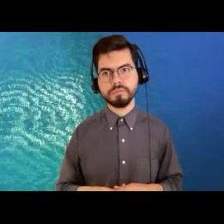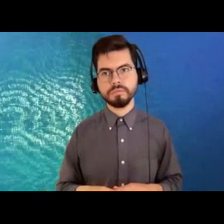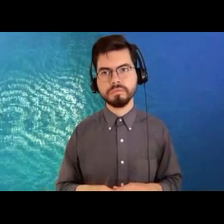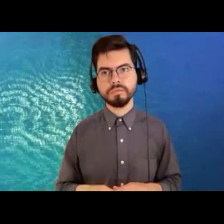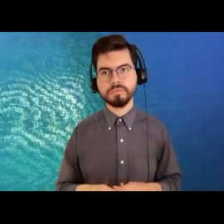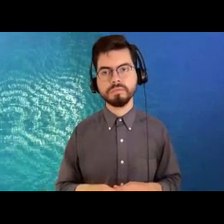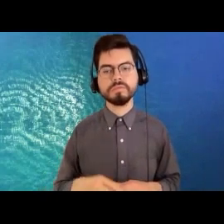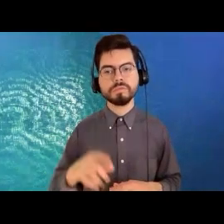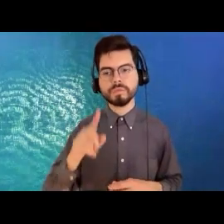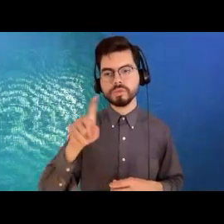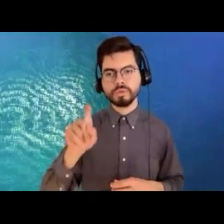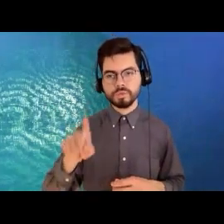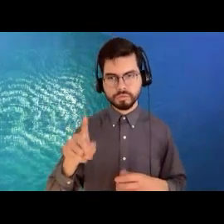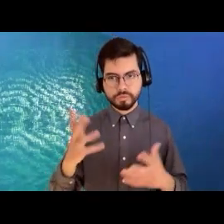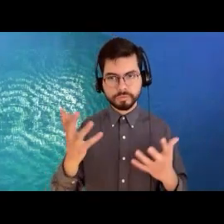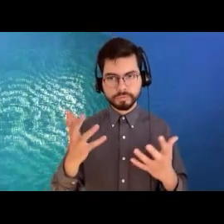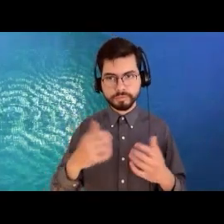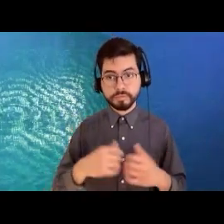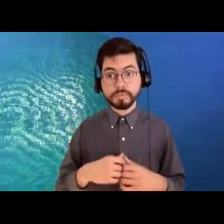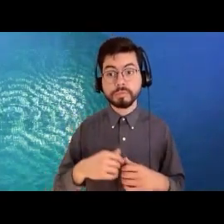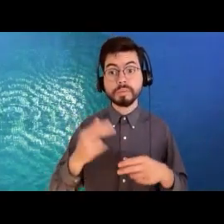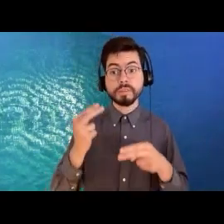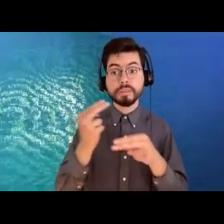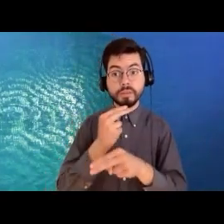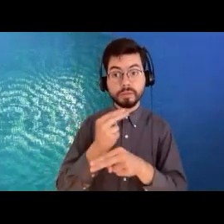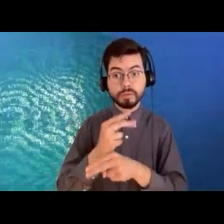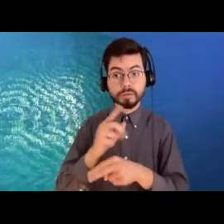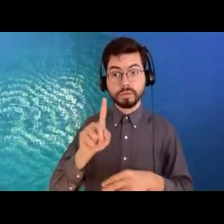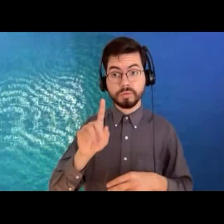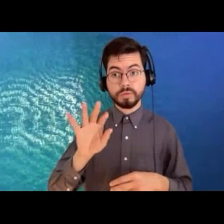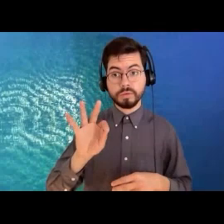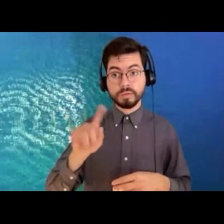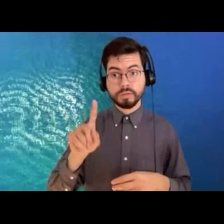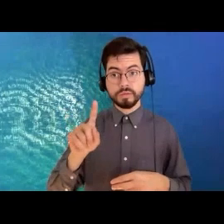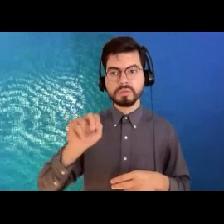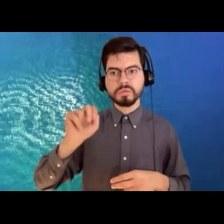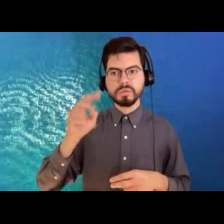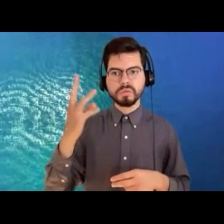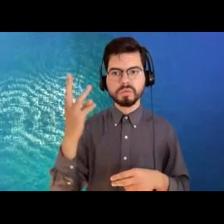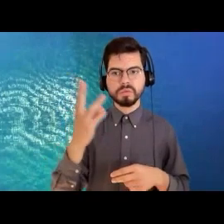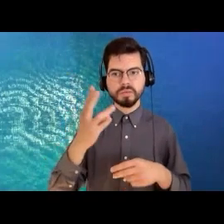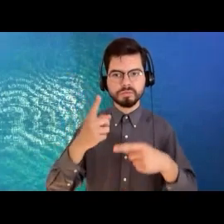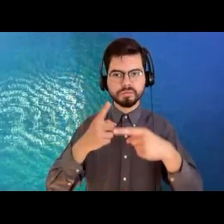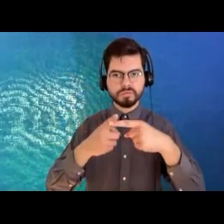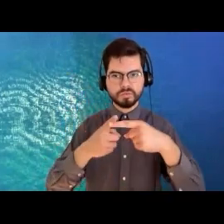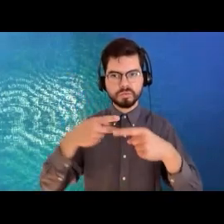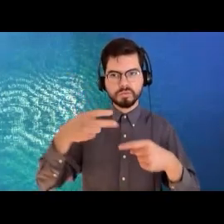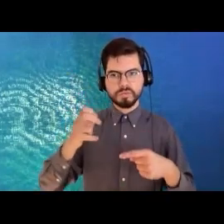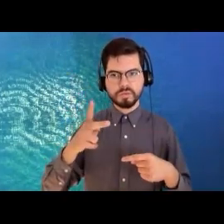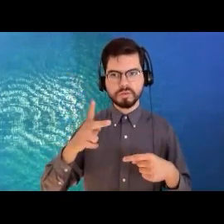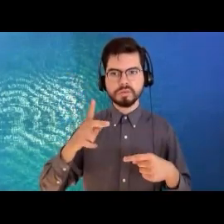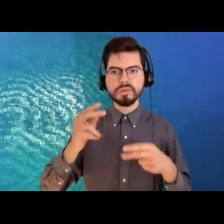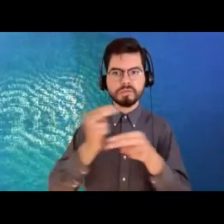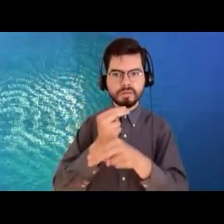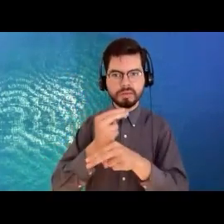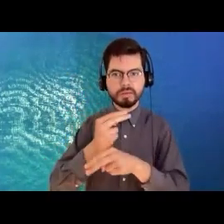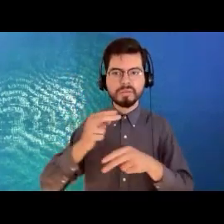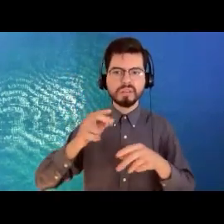Yeah, so the question is on Highway 191, the kind of the northwest corner of the park, 20-mile stretch of highway,